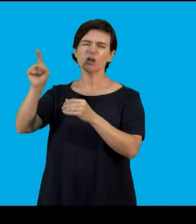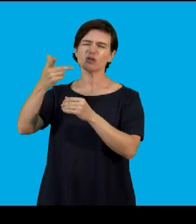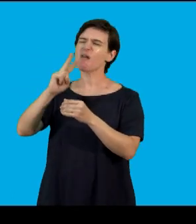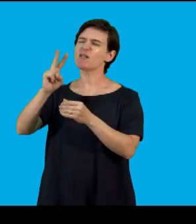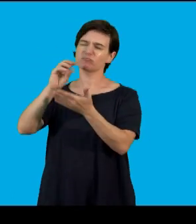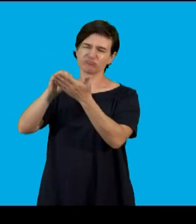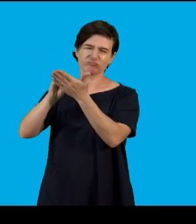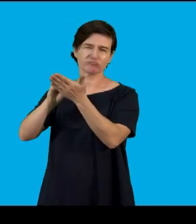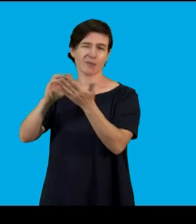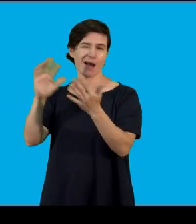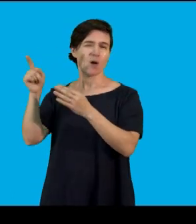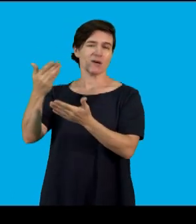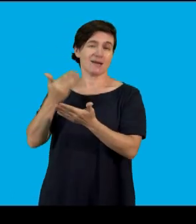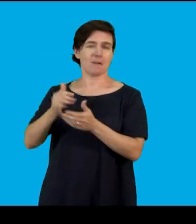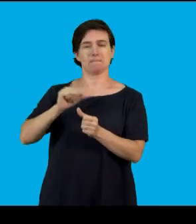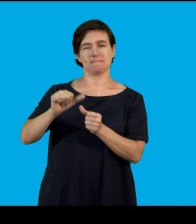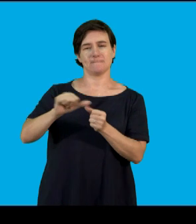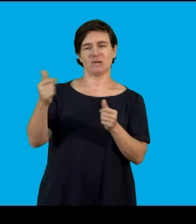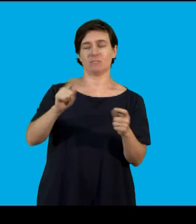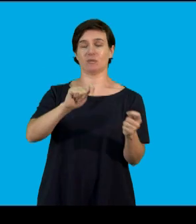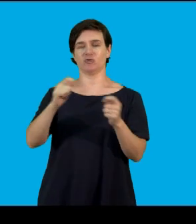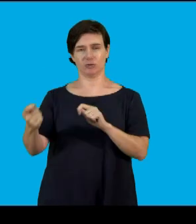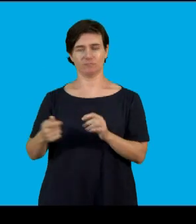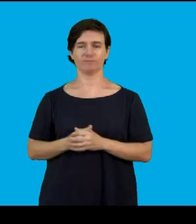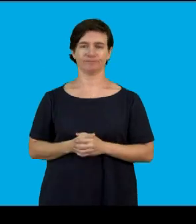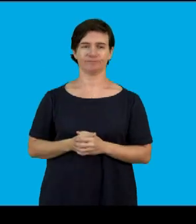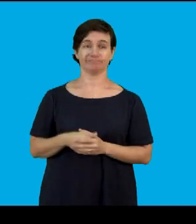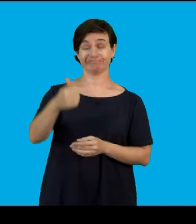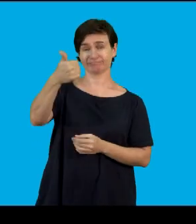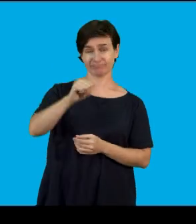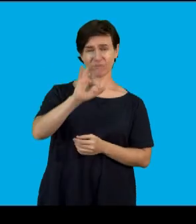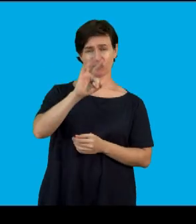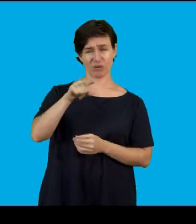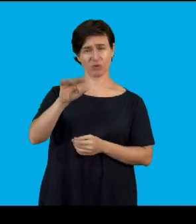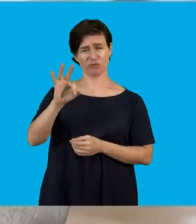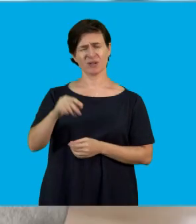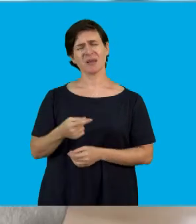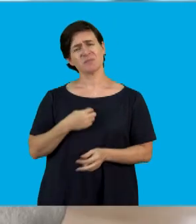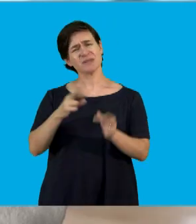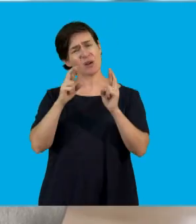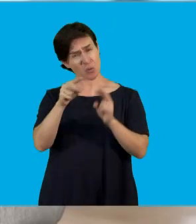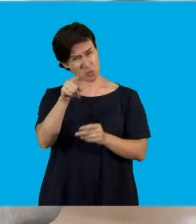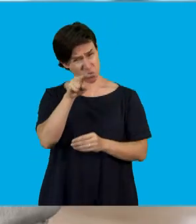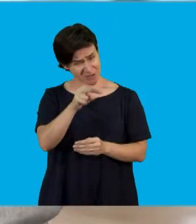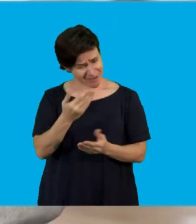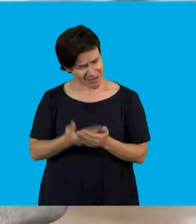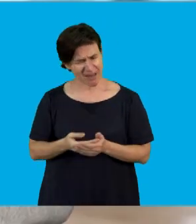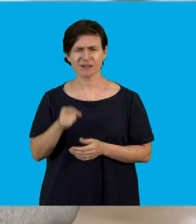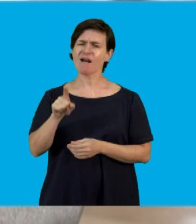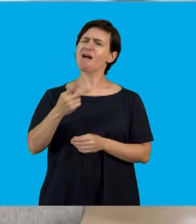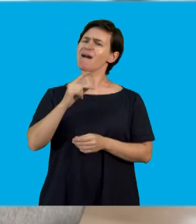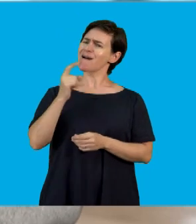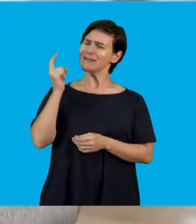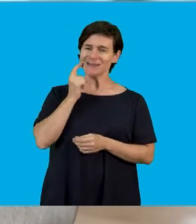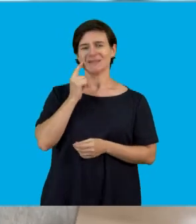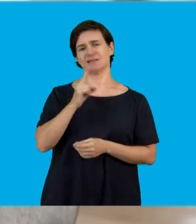the design. All right, let's move on to question 3.3. I hope you can see how easy these